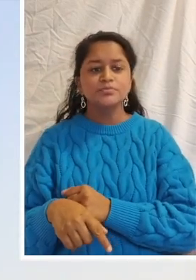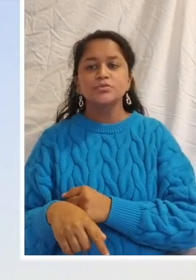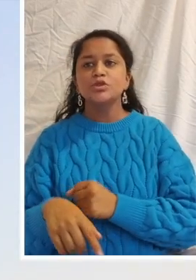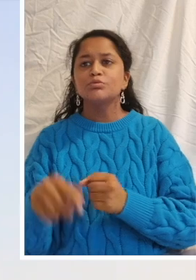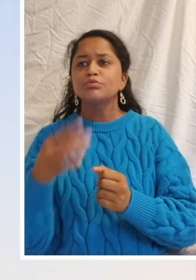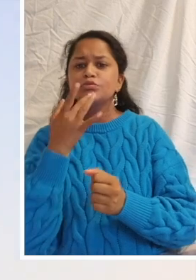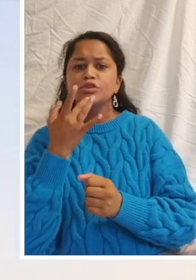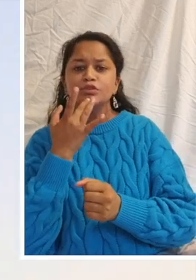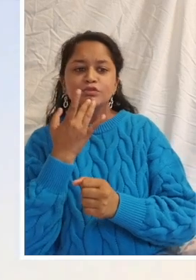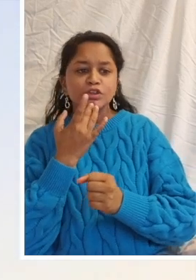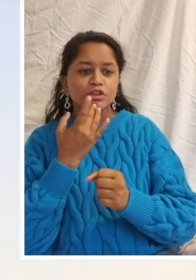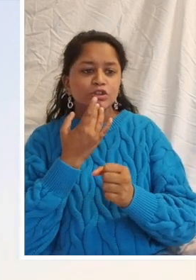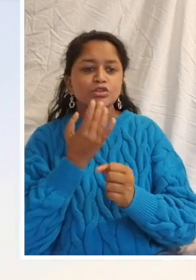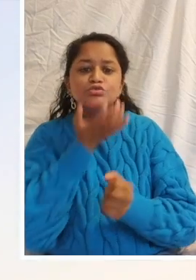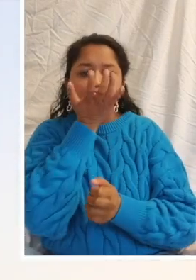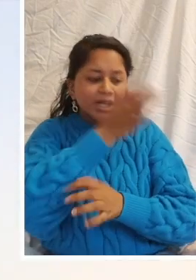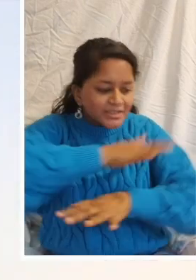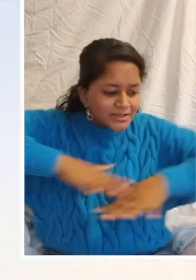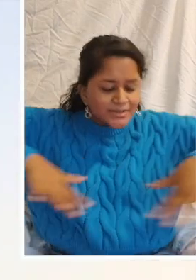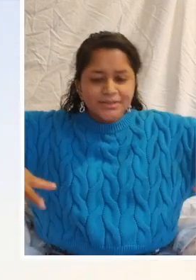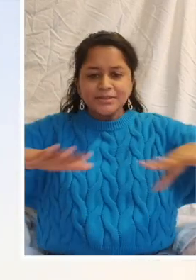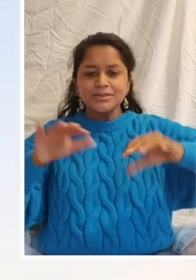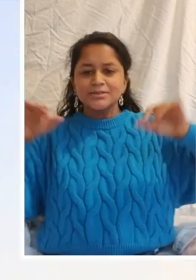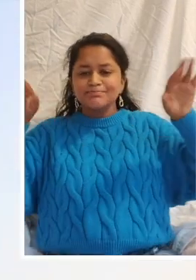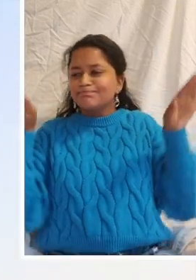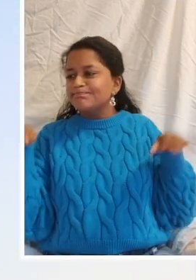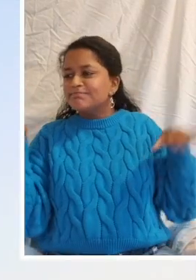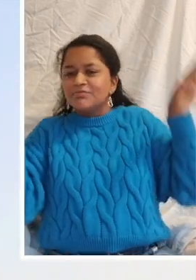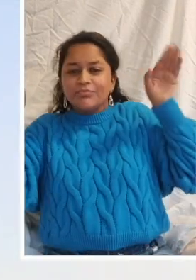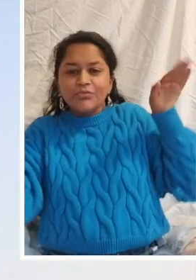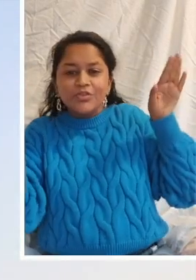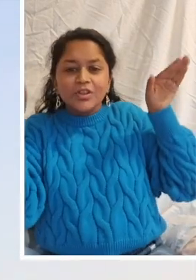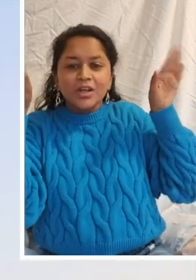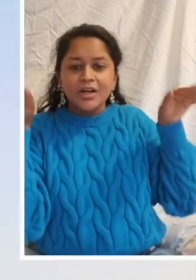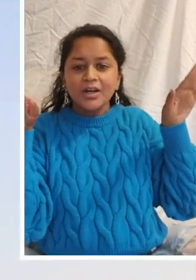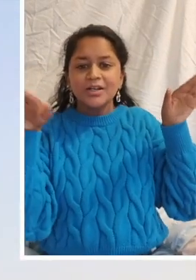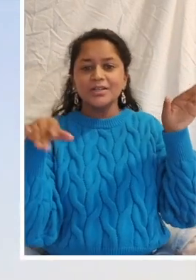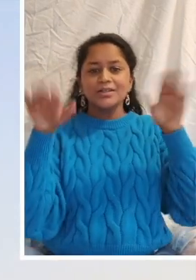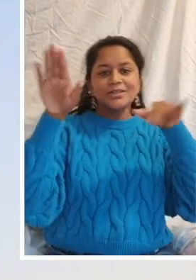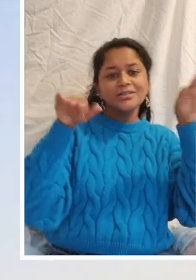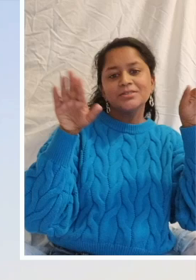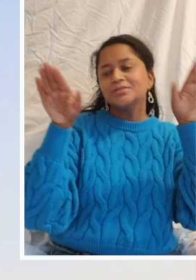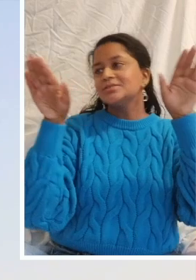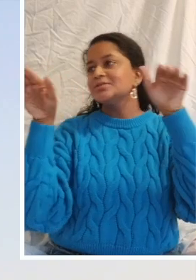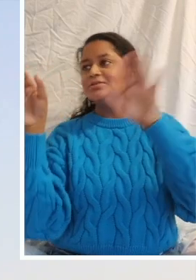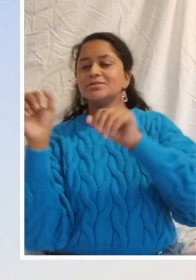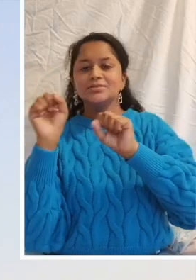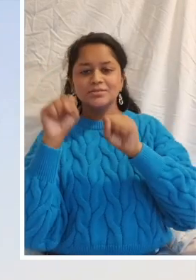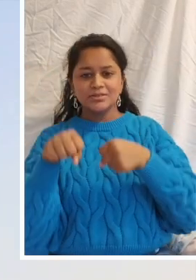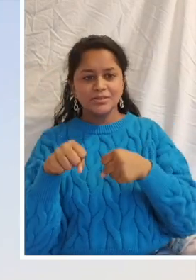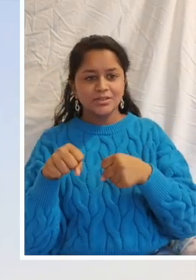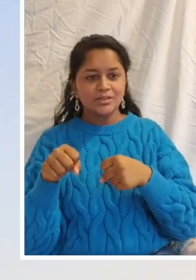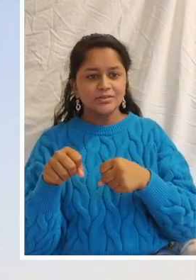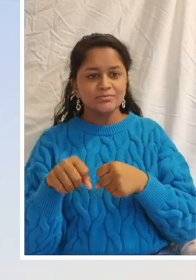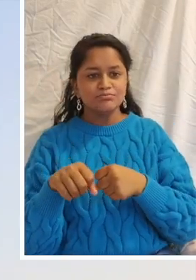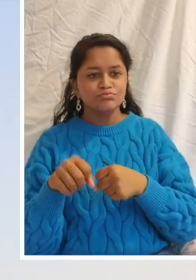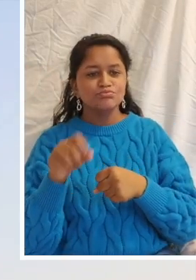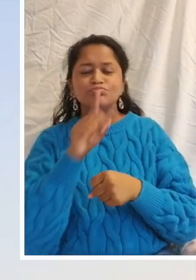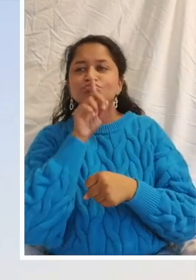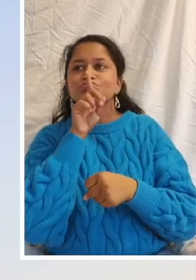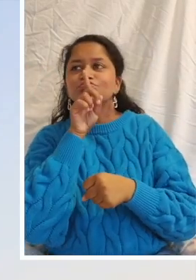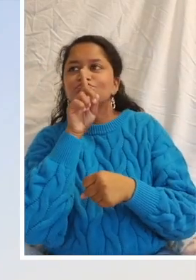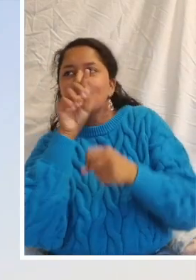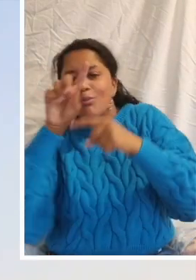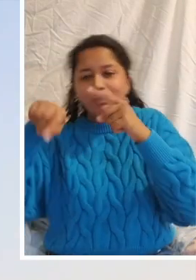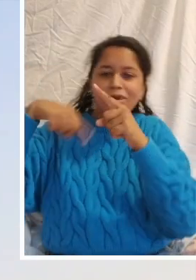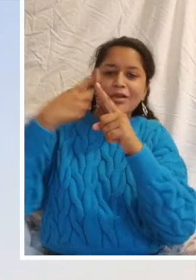houses prefer more open areas. For example, like this kind of grassy knoll here, where there's plenty of open. They have plenty of